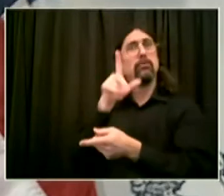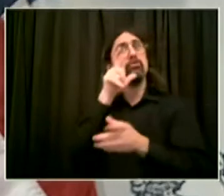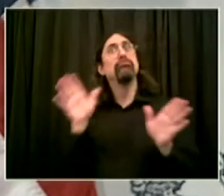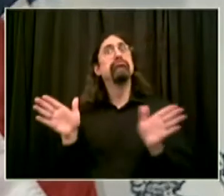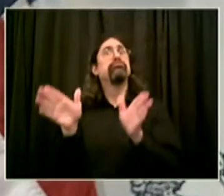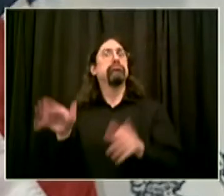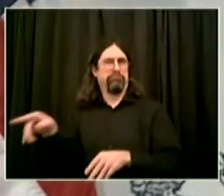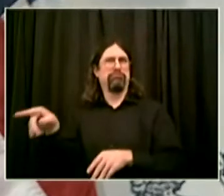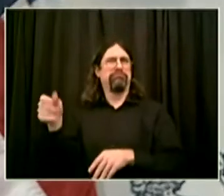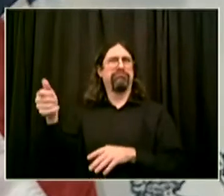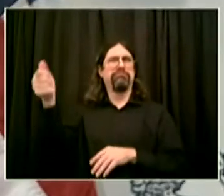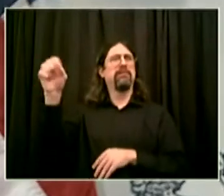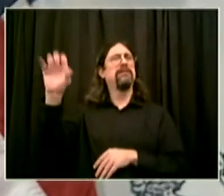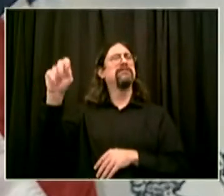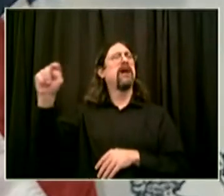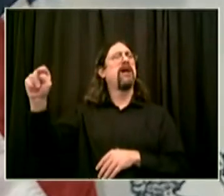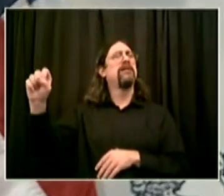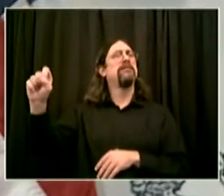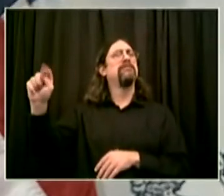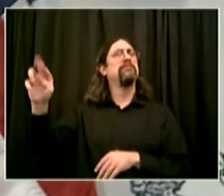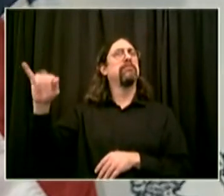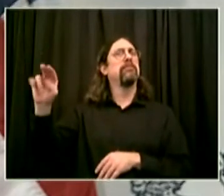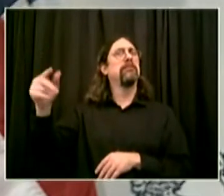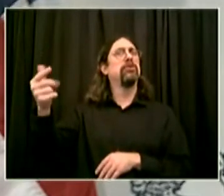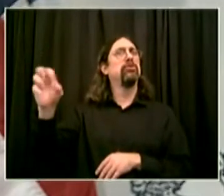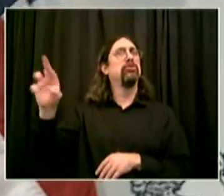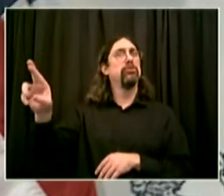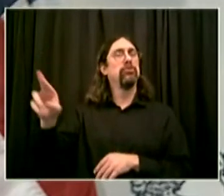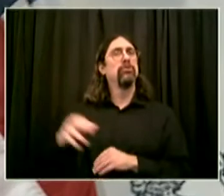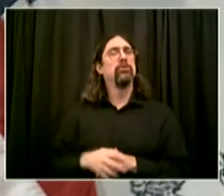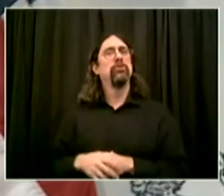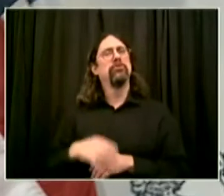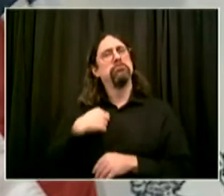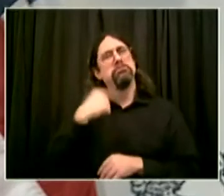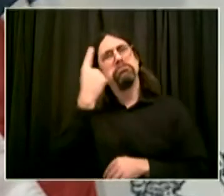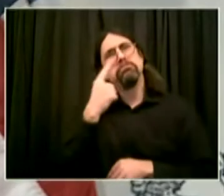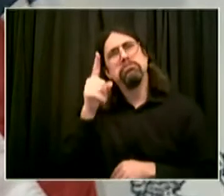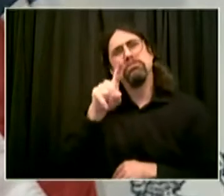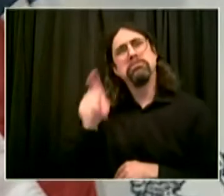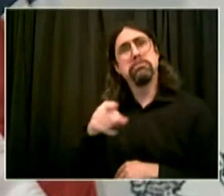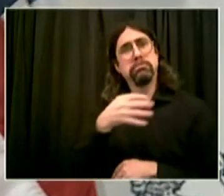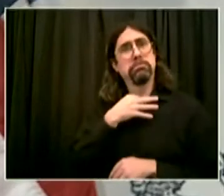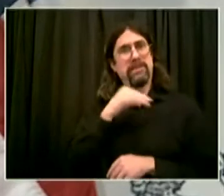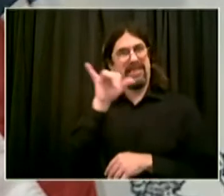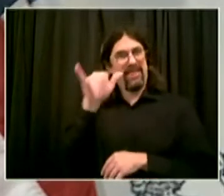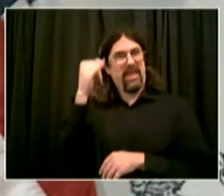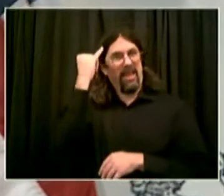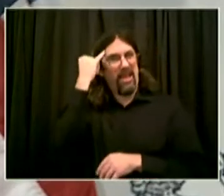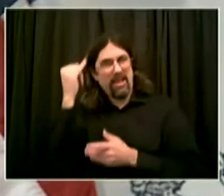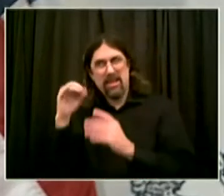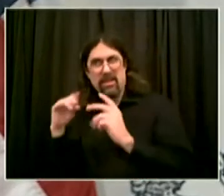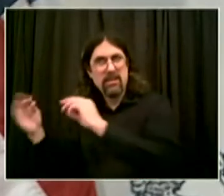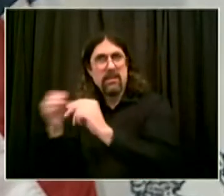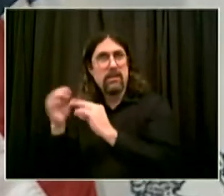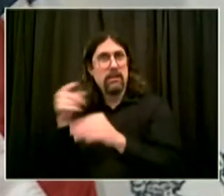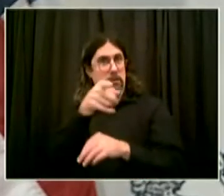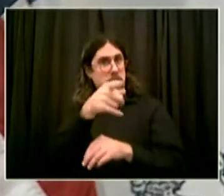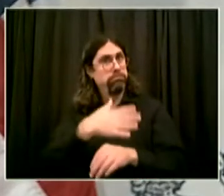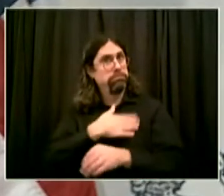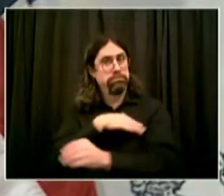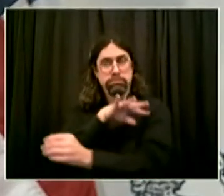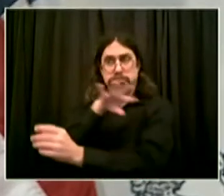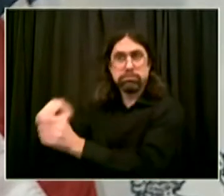not here? Why can't you guys take questions together, it seems? Yeah, Jake, we often have and we will many times. Today, as I